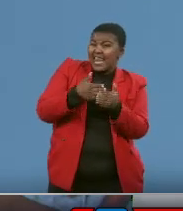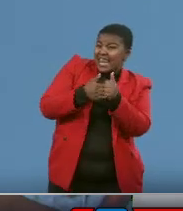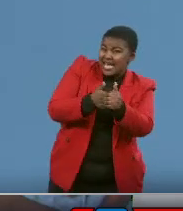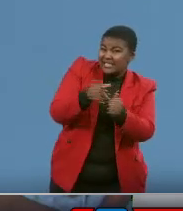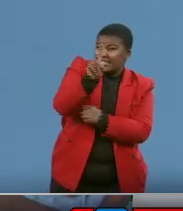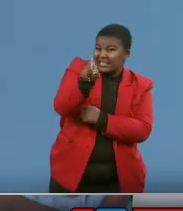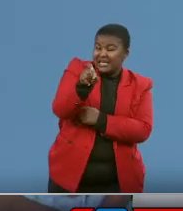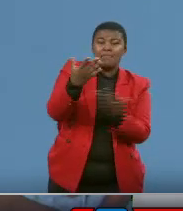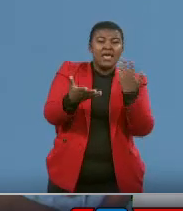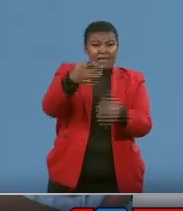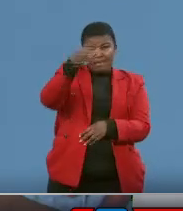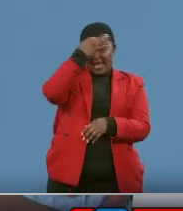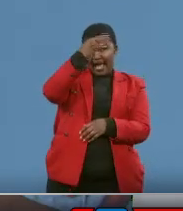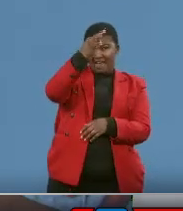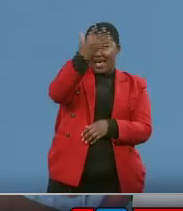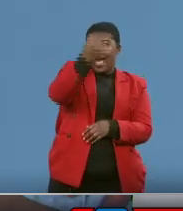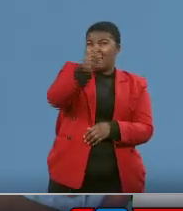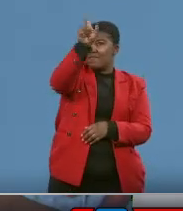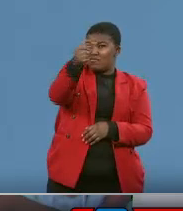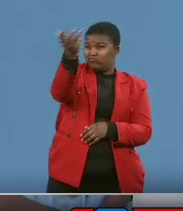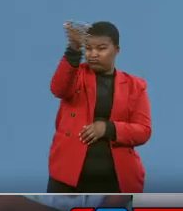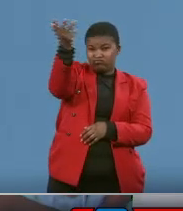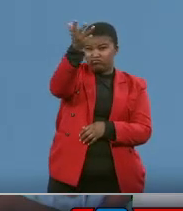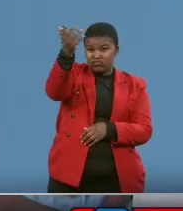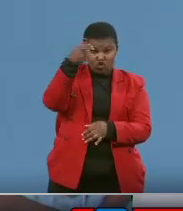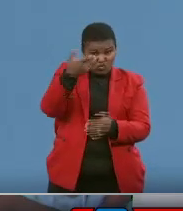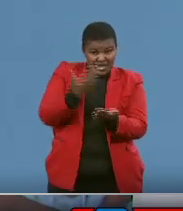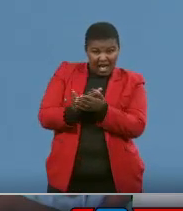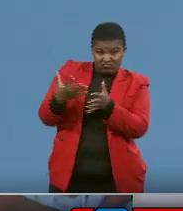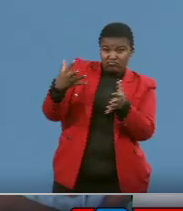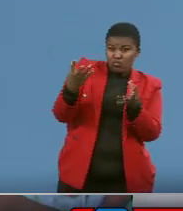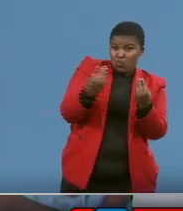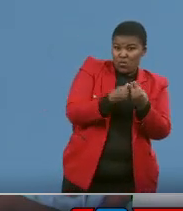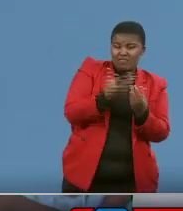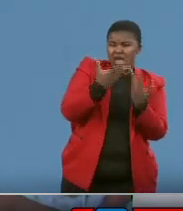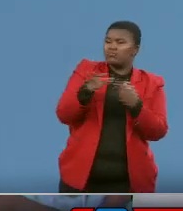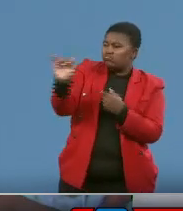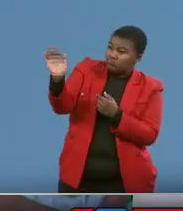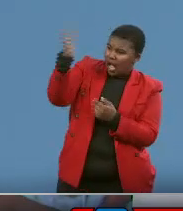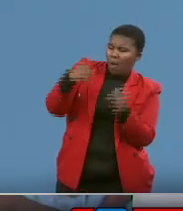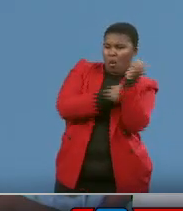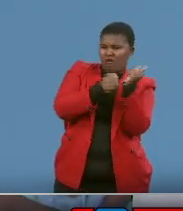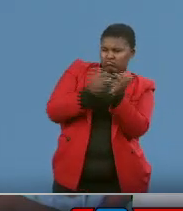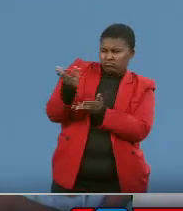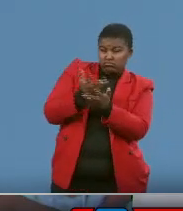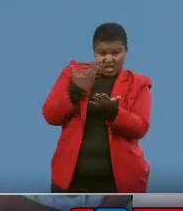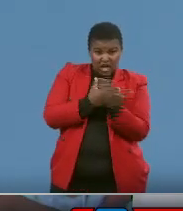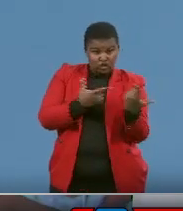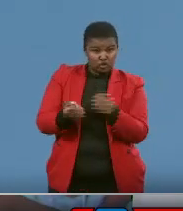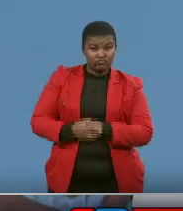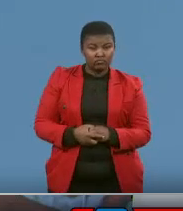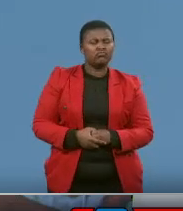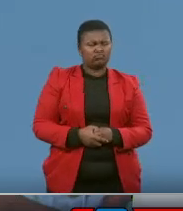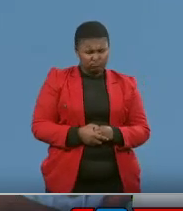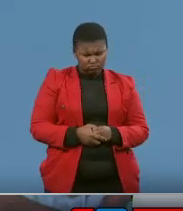somebody in government was watching this, they go, all right, Andy, I was seeing you and Gareth talk, come to my office, take me through this. What does it look like? You could do that for them. I could